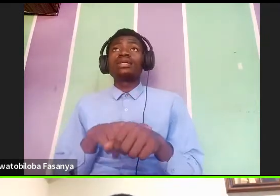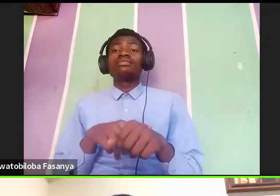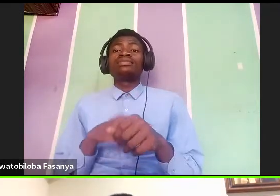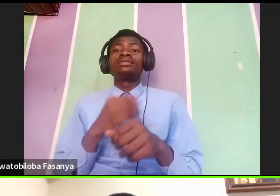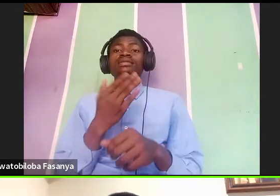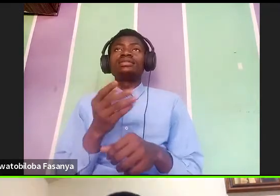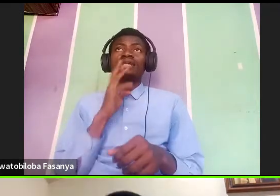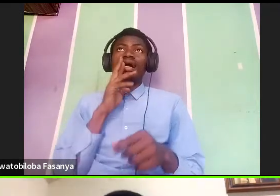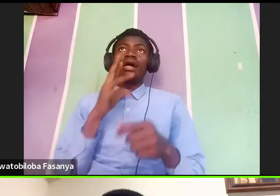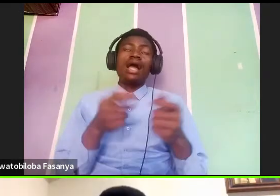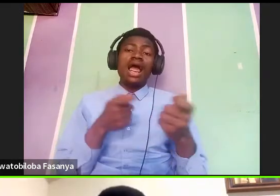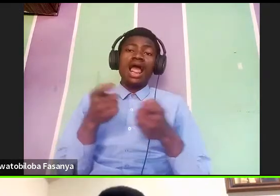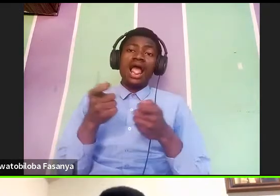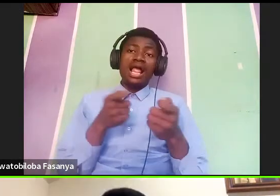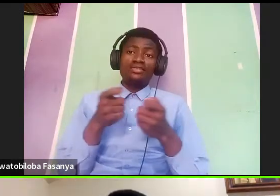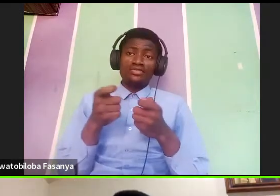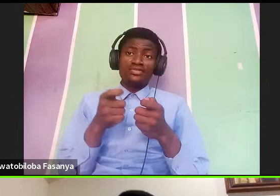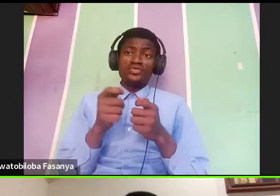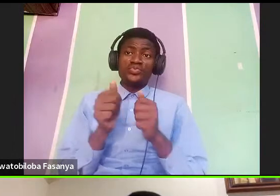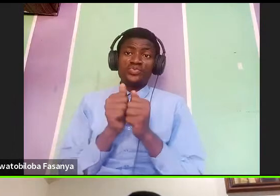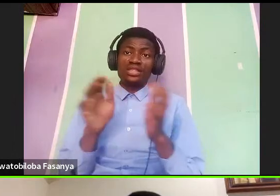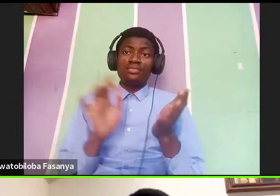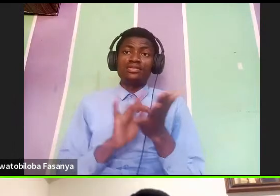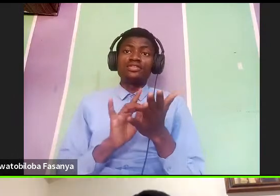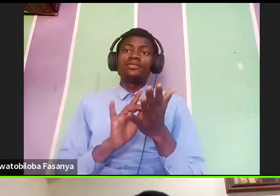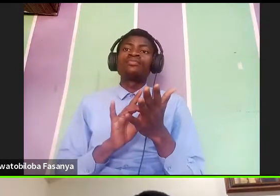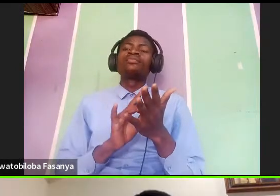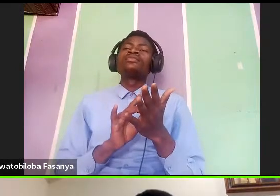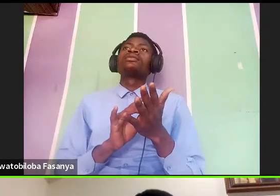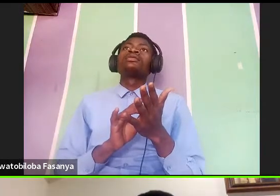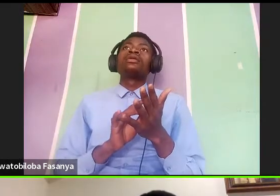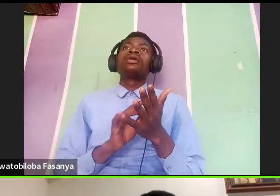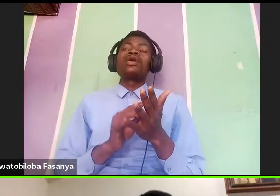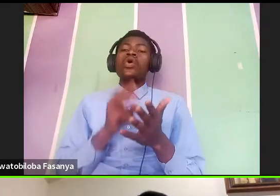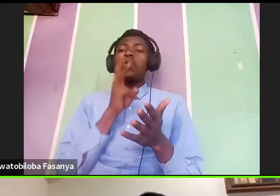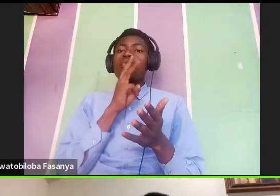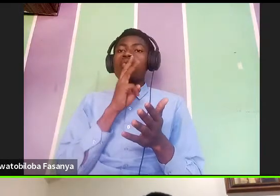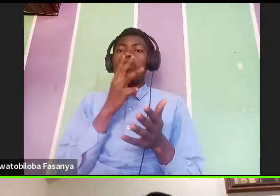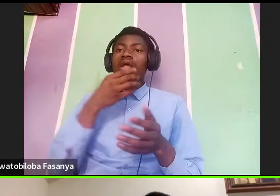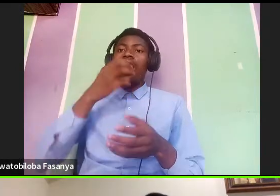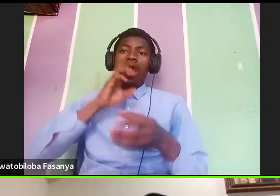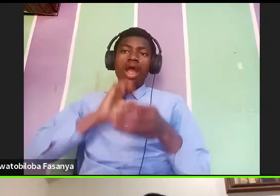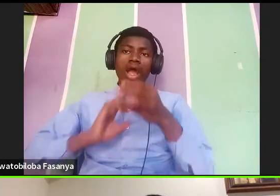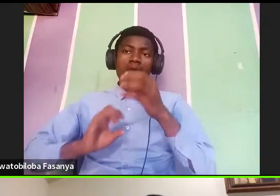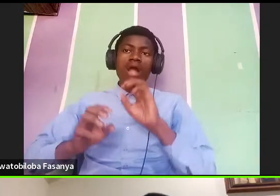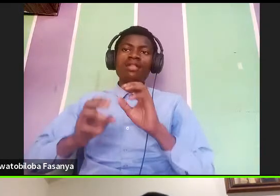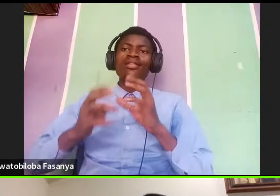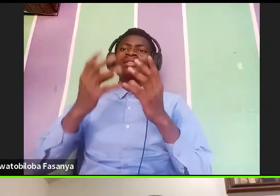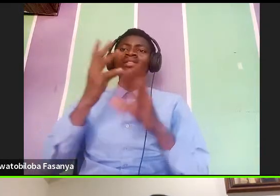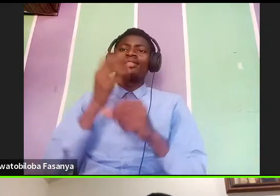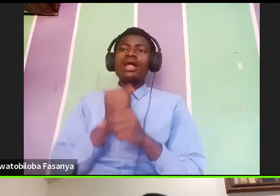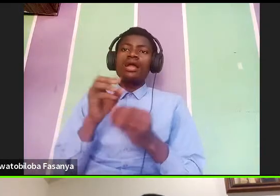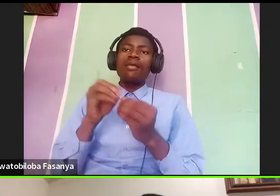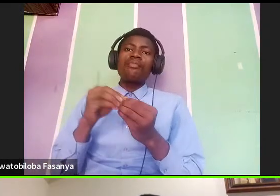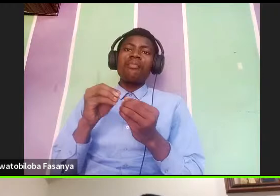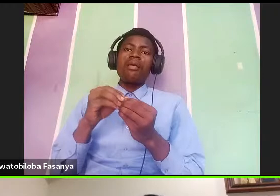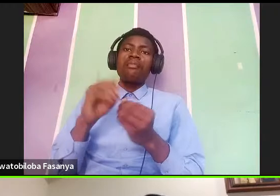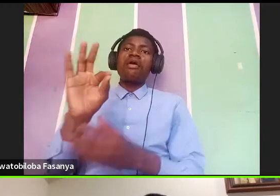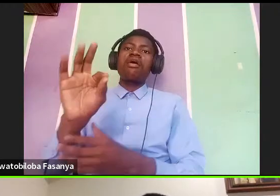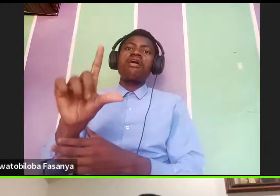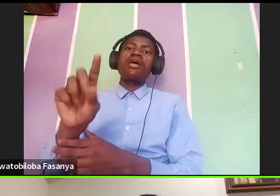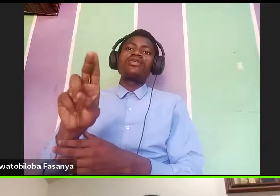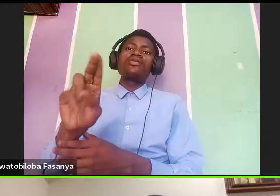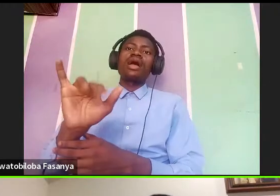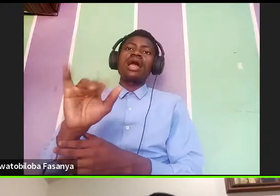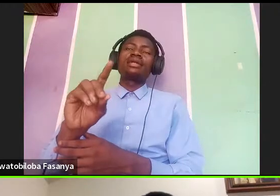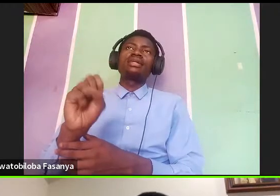medication. So keeping well hydrated, taking plenty of fluids will soften whatever is going in or whatever is within the tummy